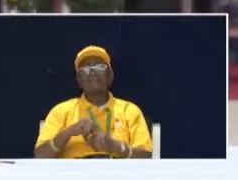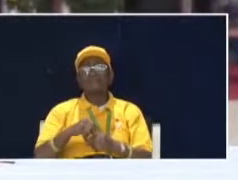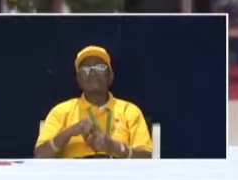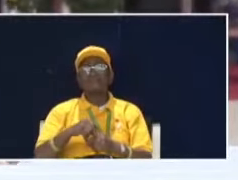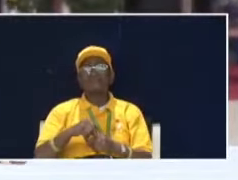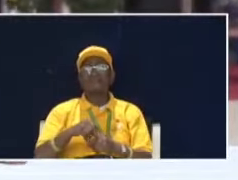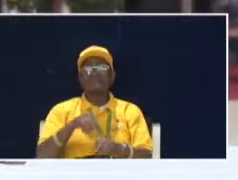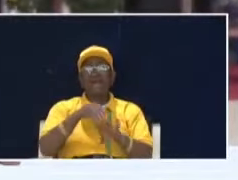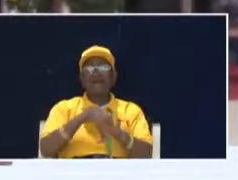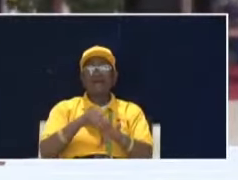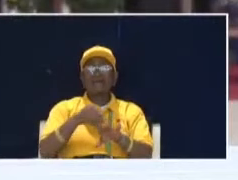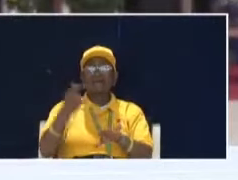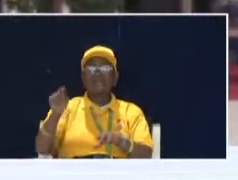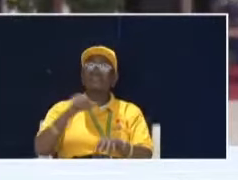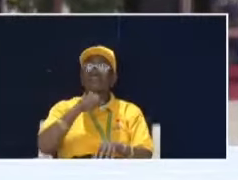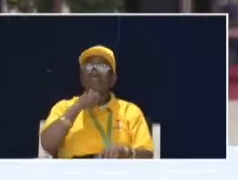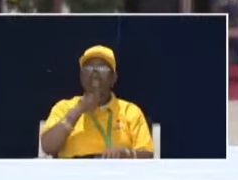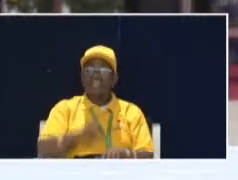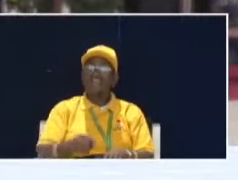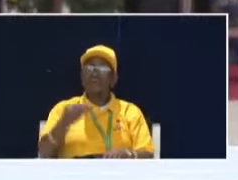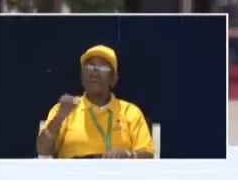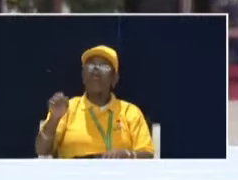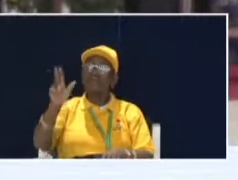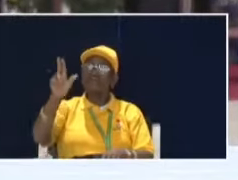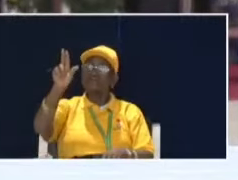at the age of 37.